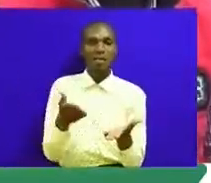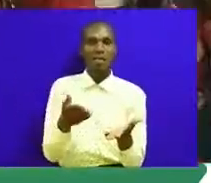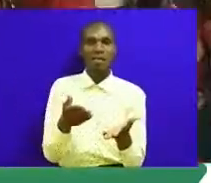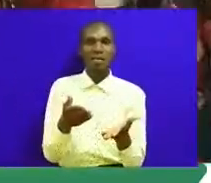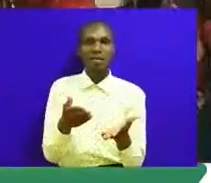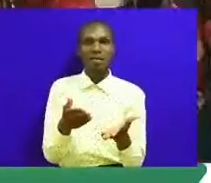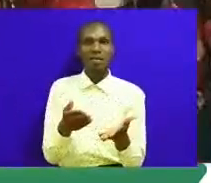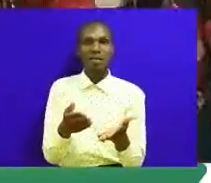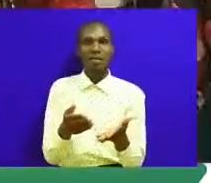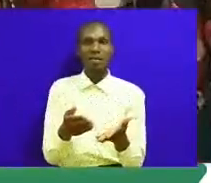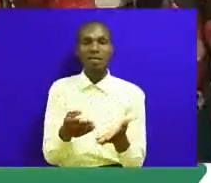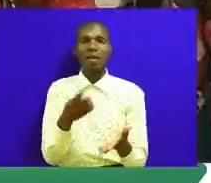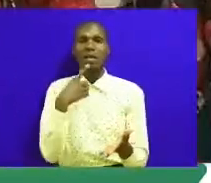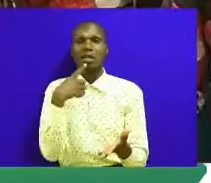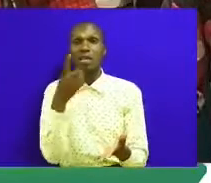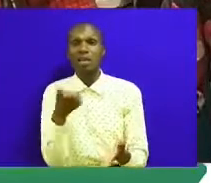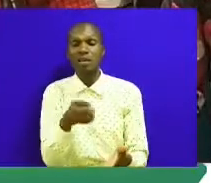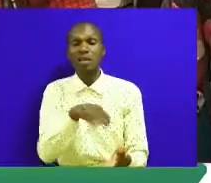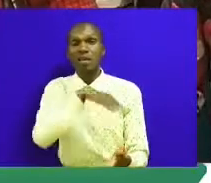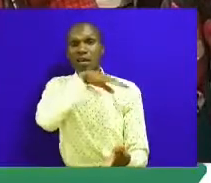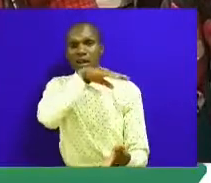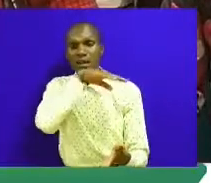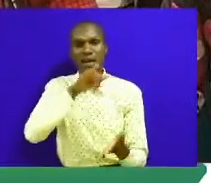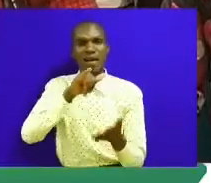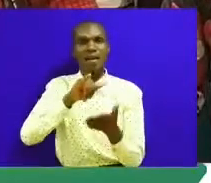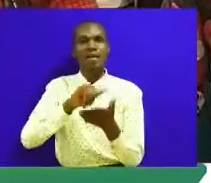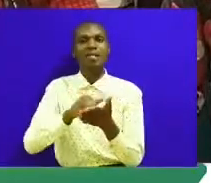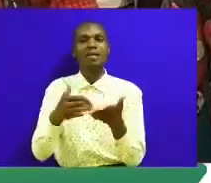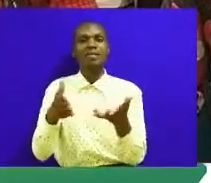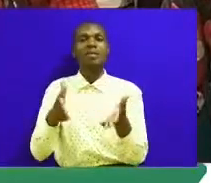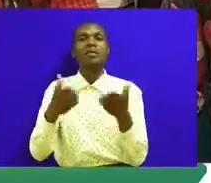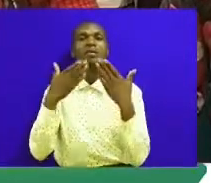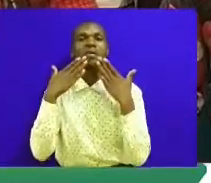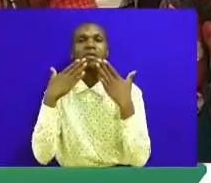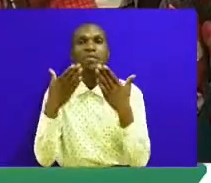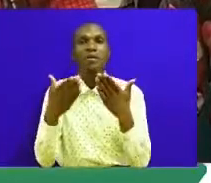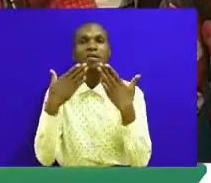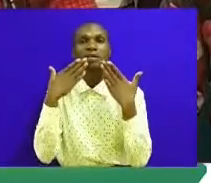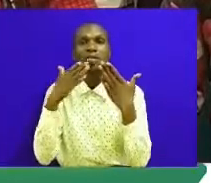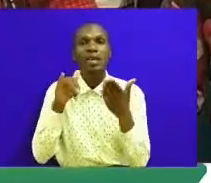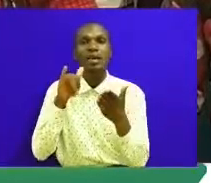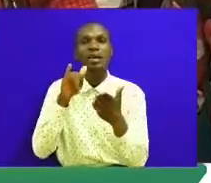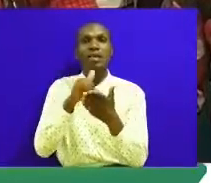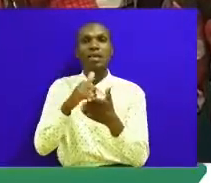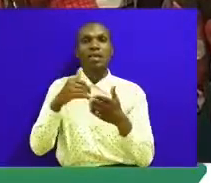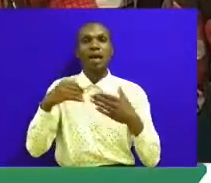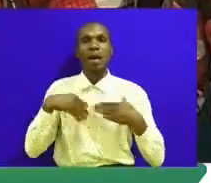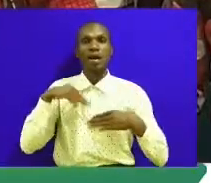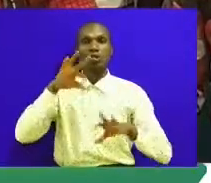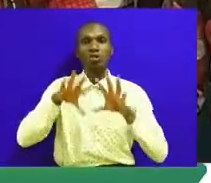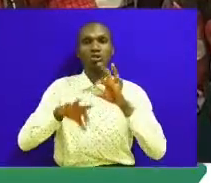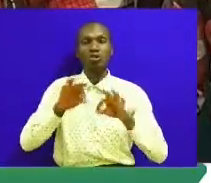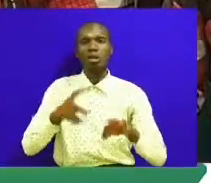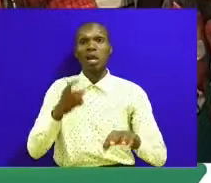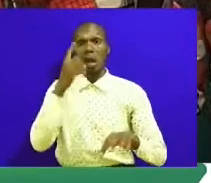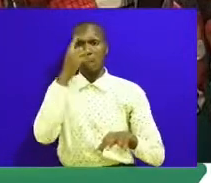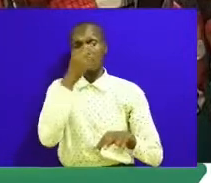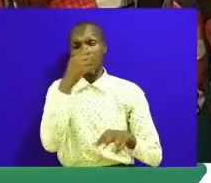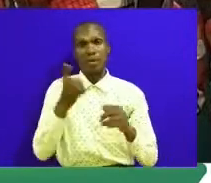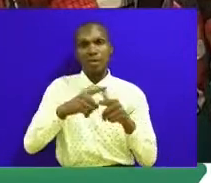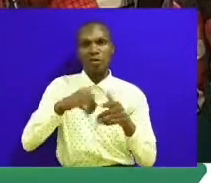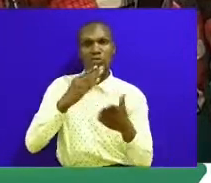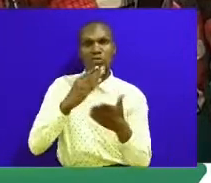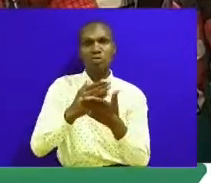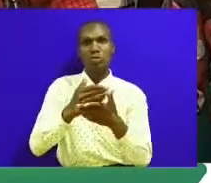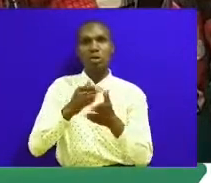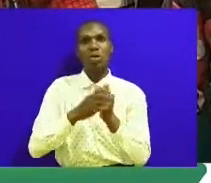kia ODM Raila Odinga ngambu ya mono ase okomochora Madha Karua ase oborai ase boigo